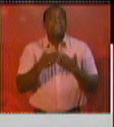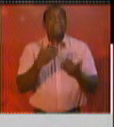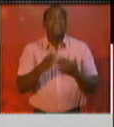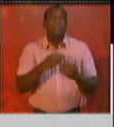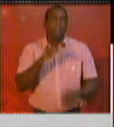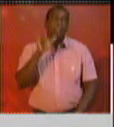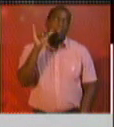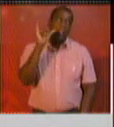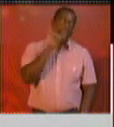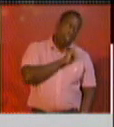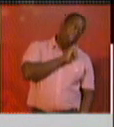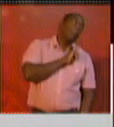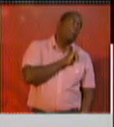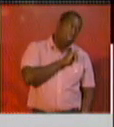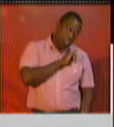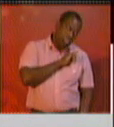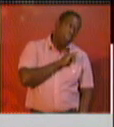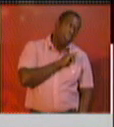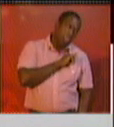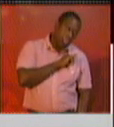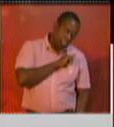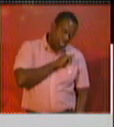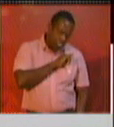which is associated with a number of